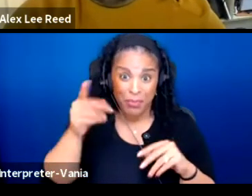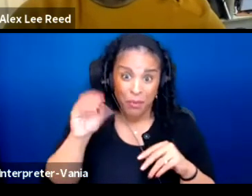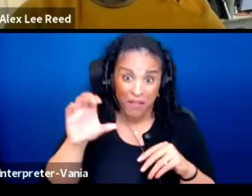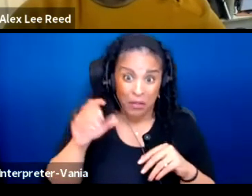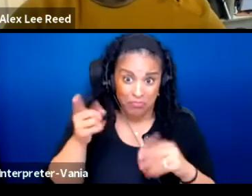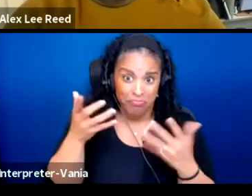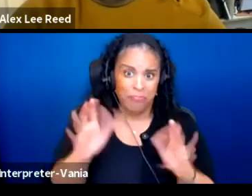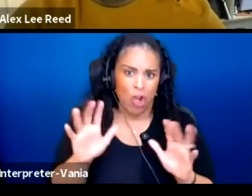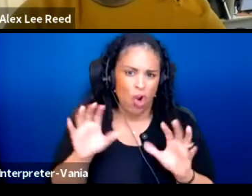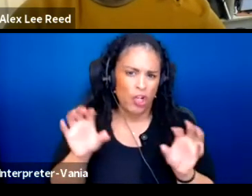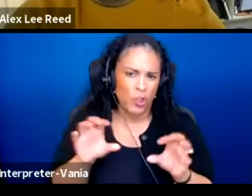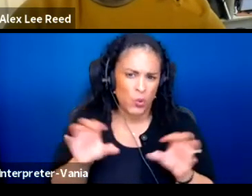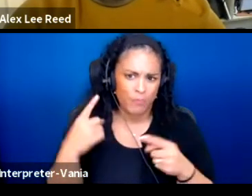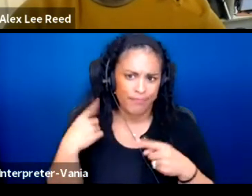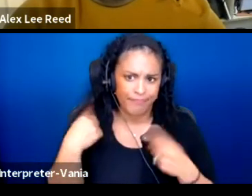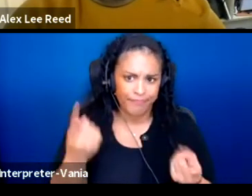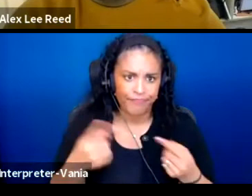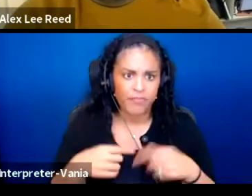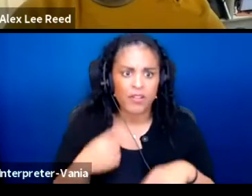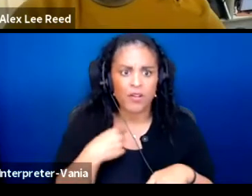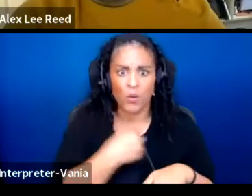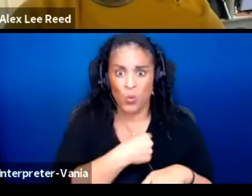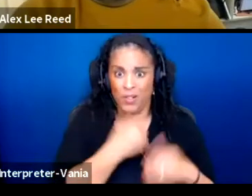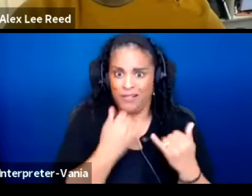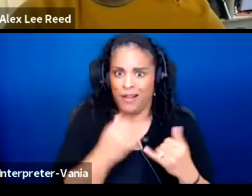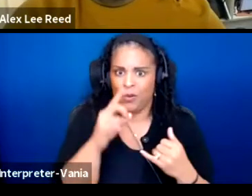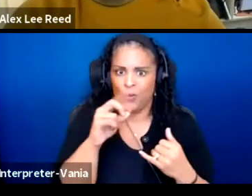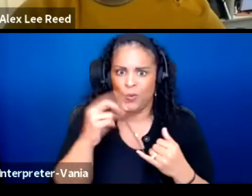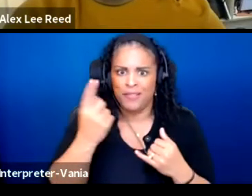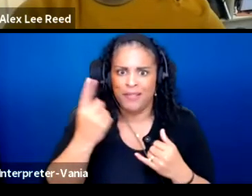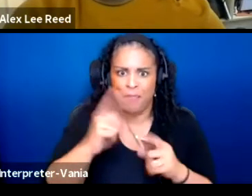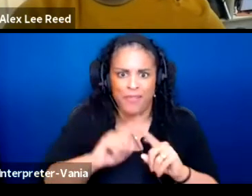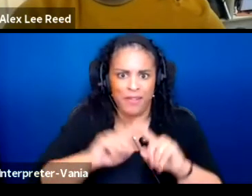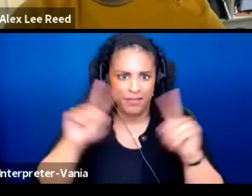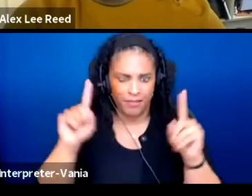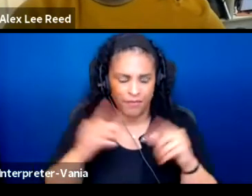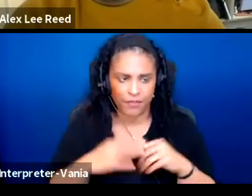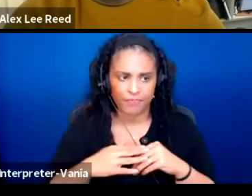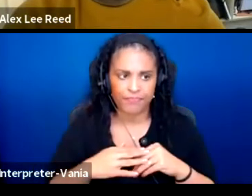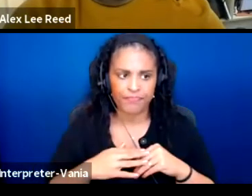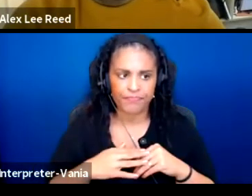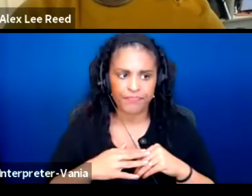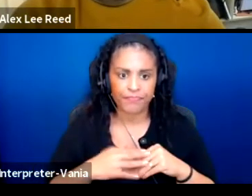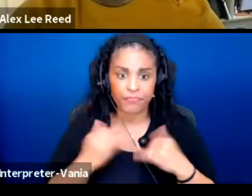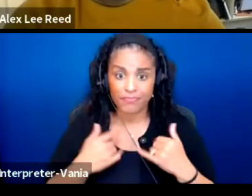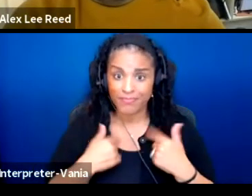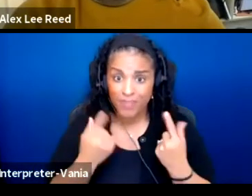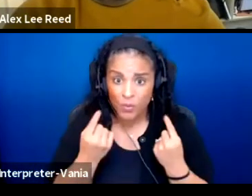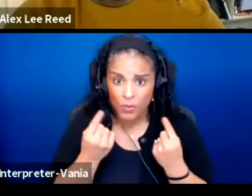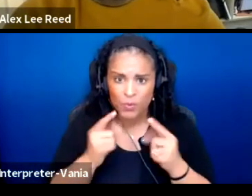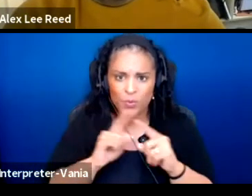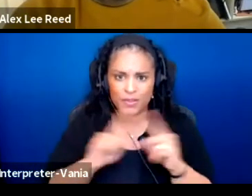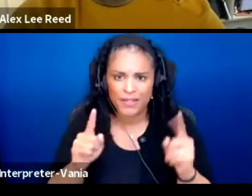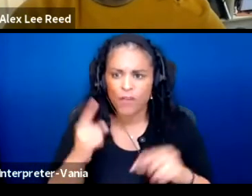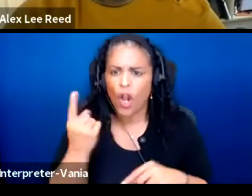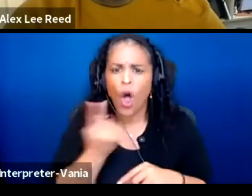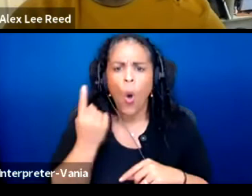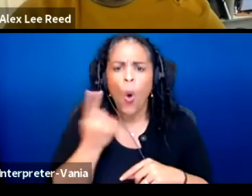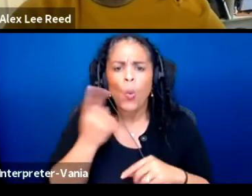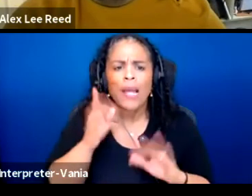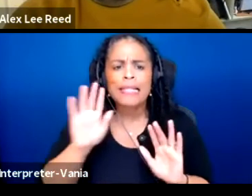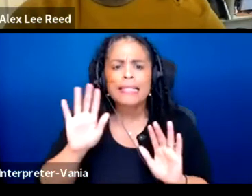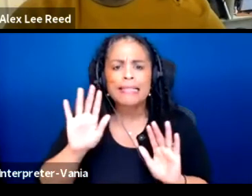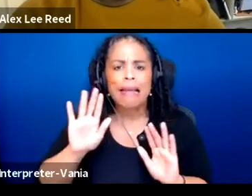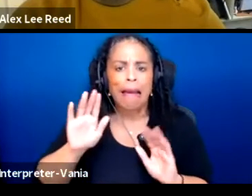doing. I mean, we're doing something different. And so the thing is that what we're doing different always stays on the outside,